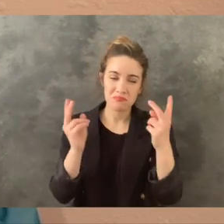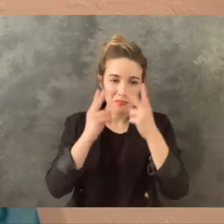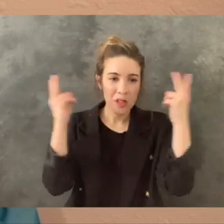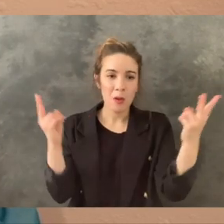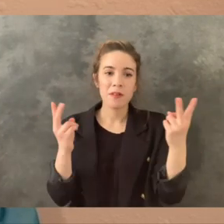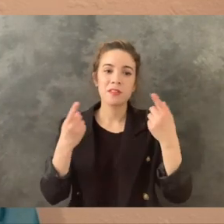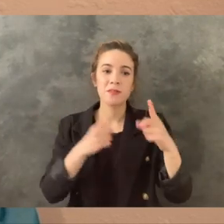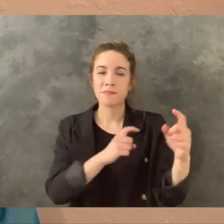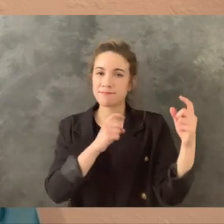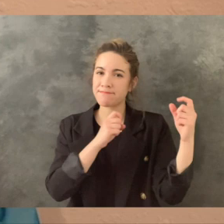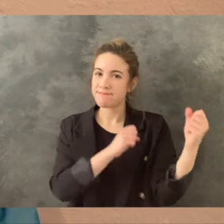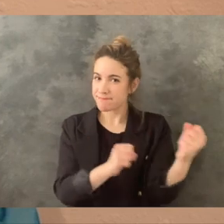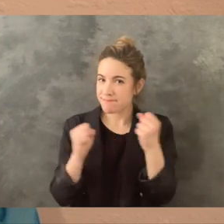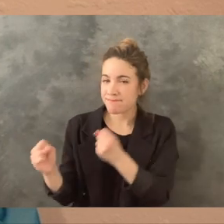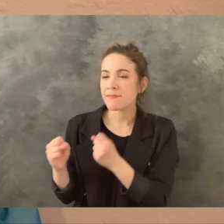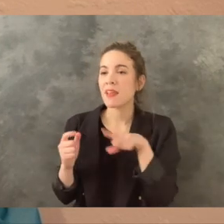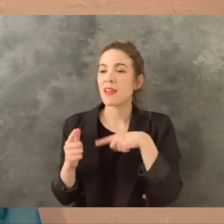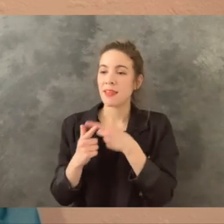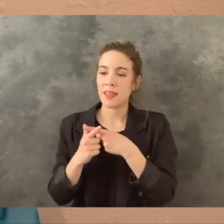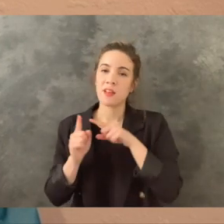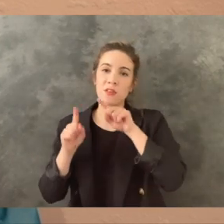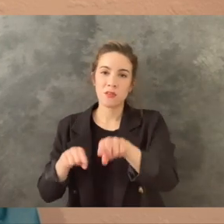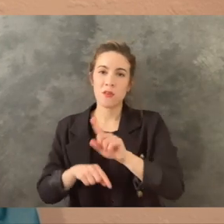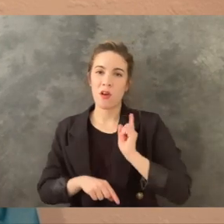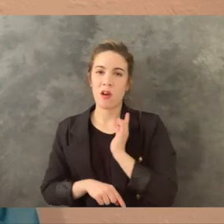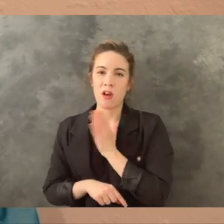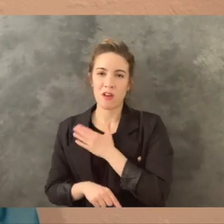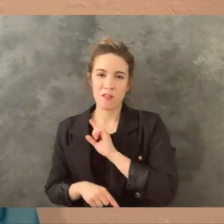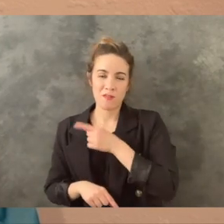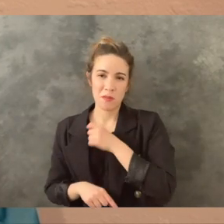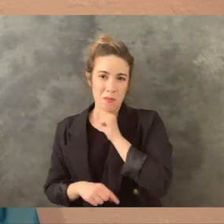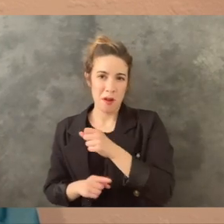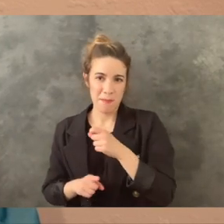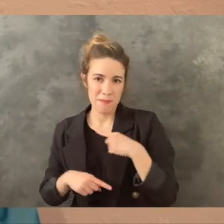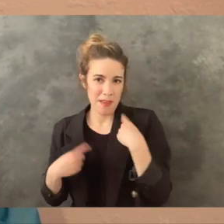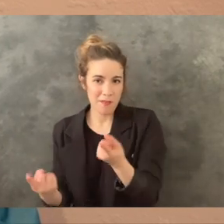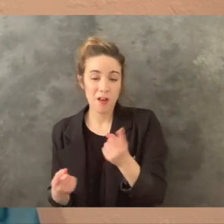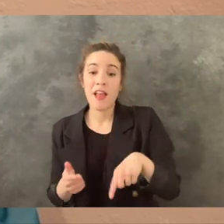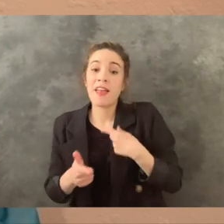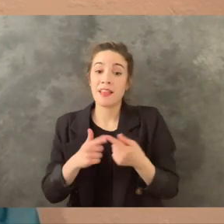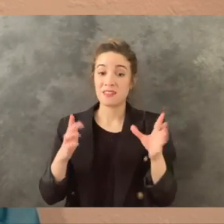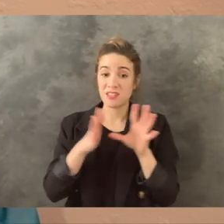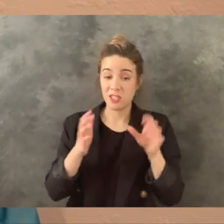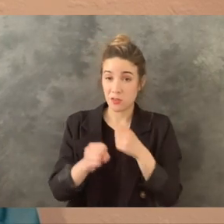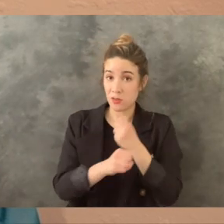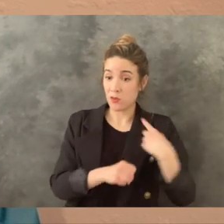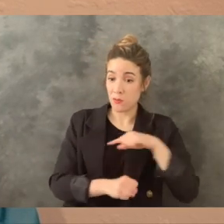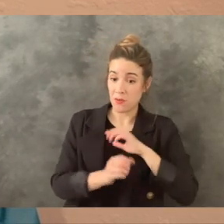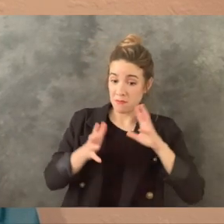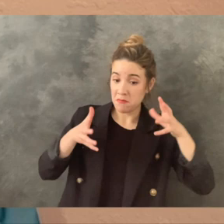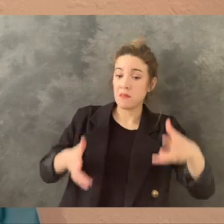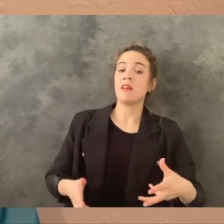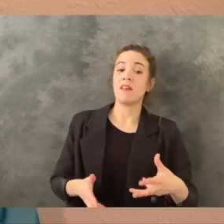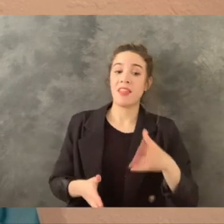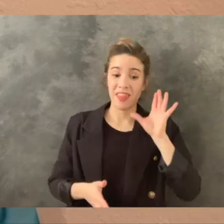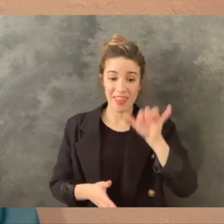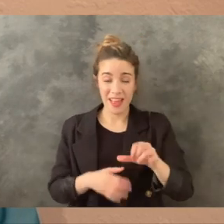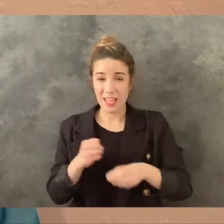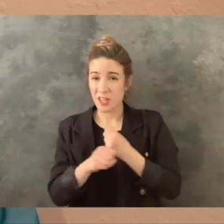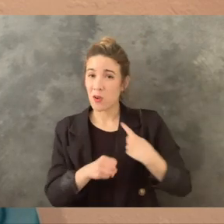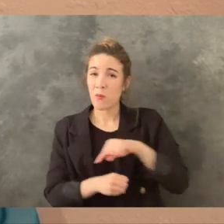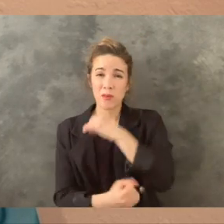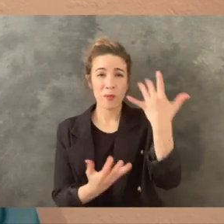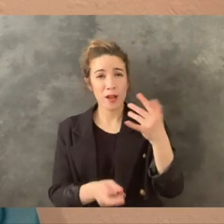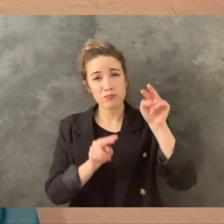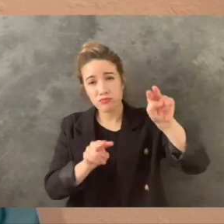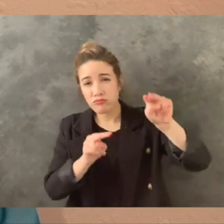able to accomplish more than we had thought. Finally, we are left with senior year, the year that we waited for all throughout high school, the year that let us